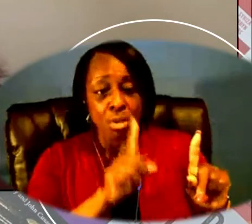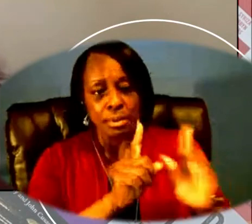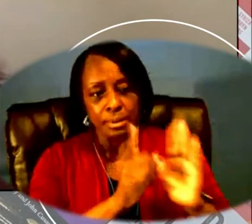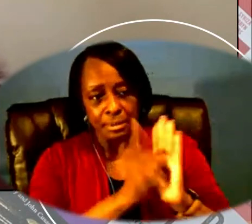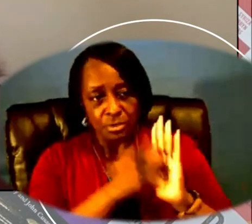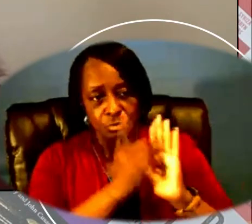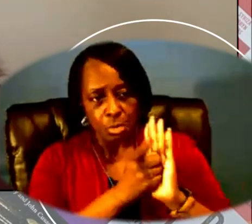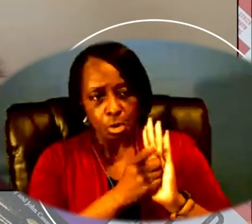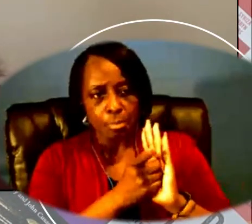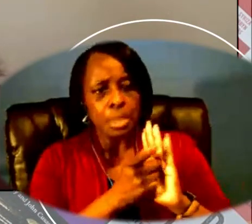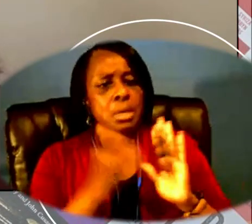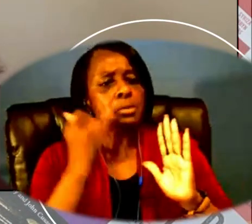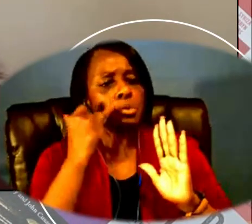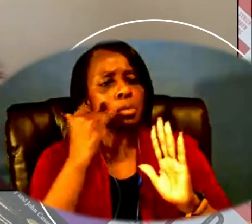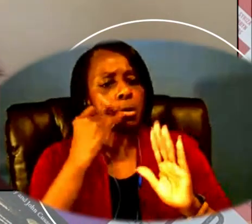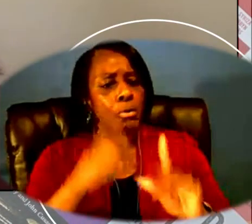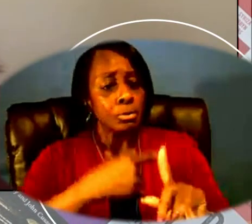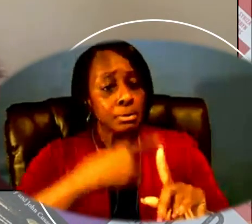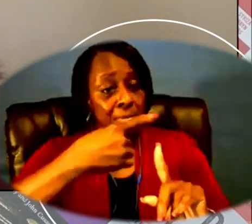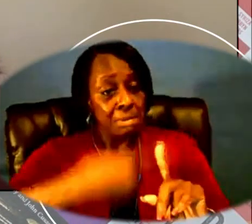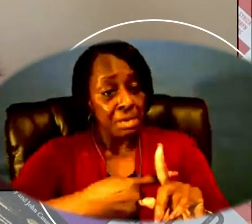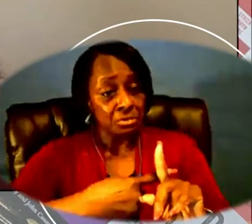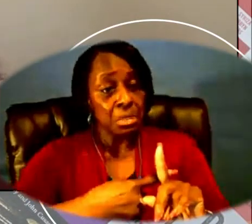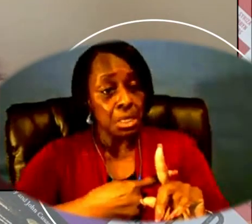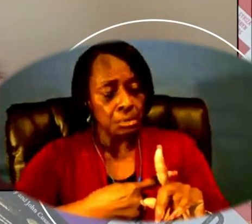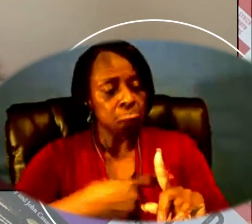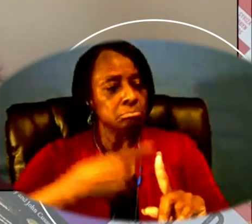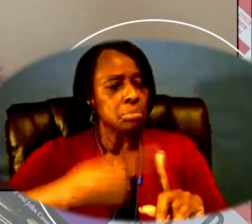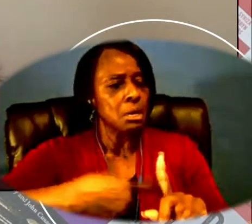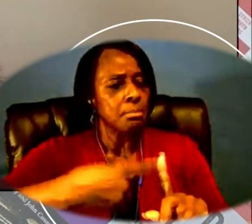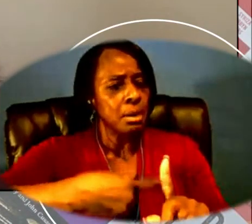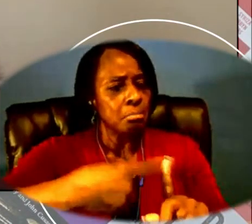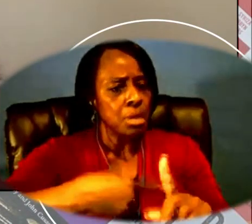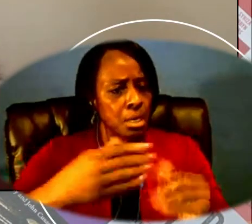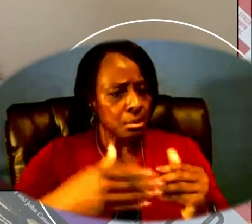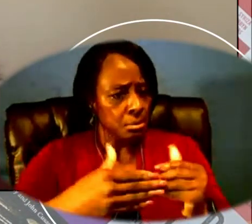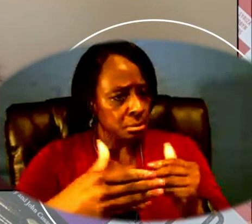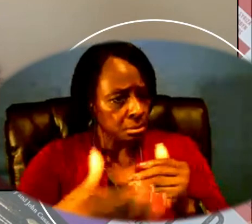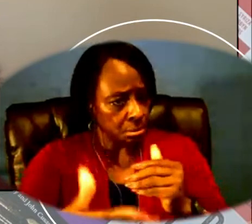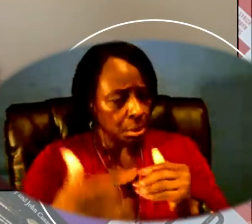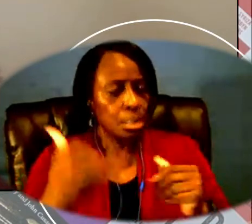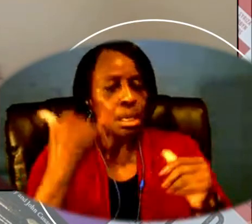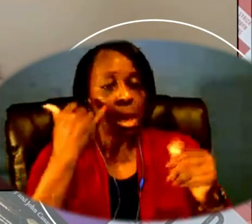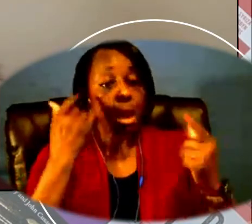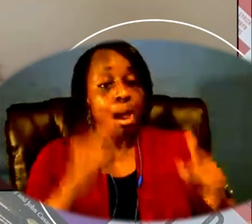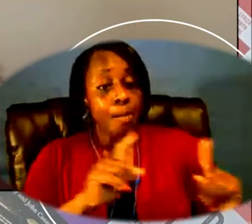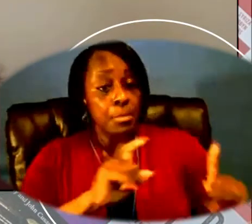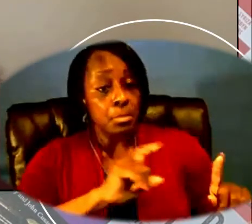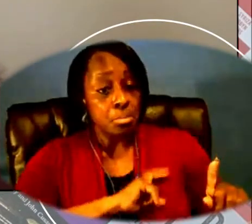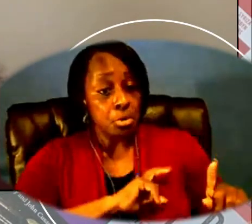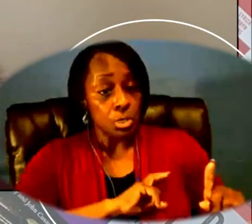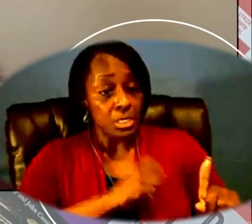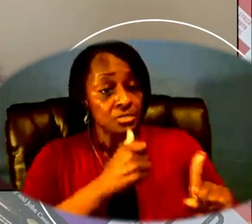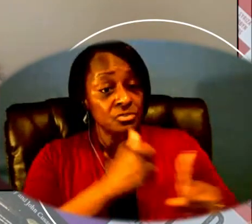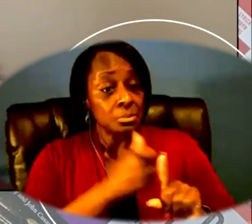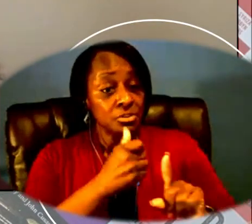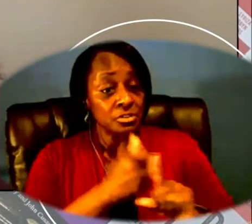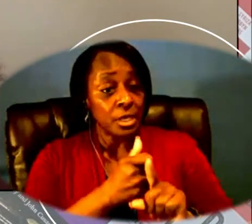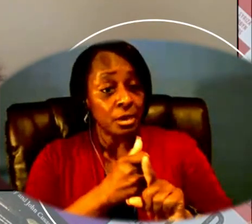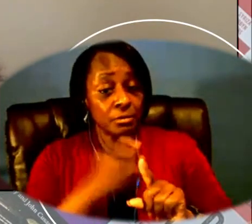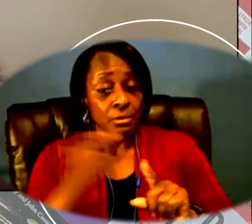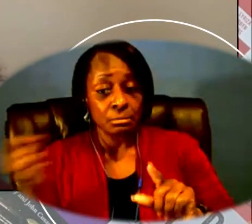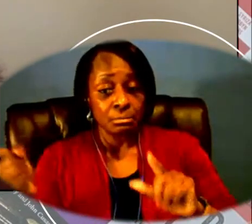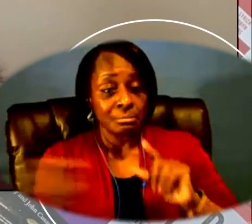we started next month, every month that, officers were forced to be in a